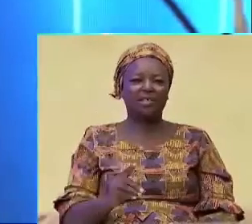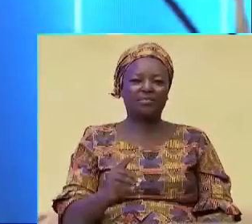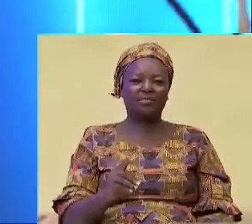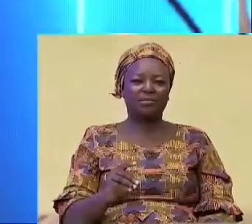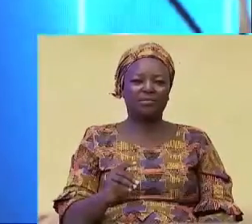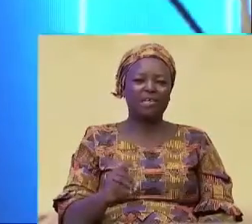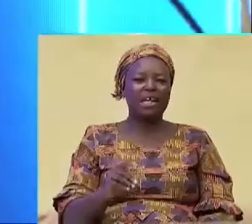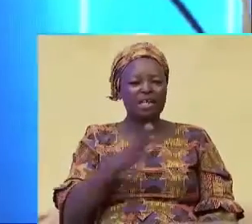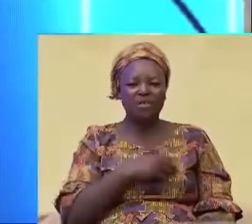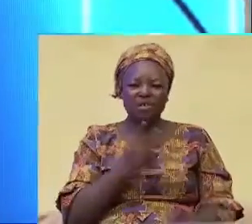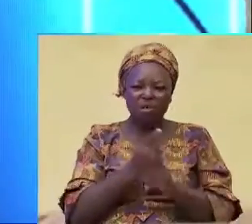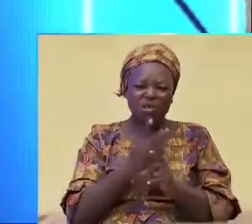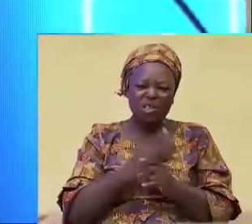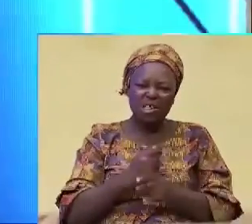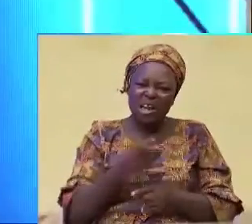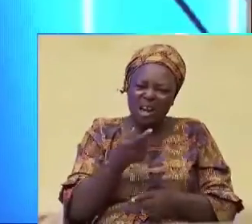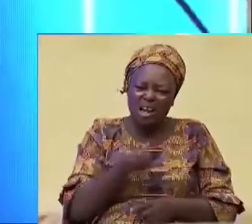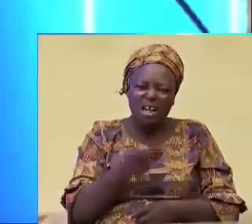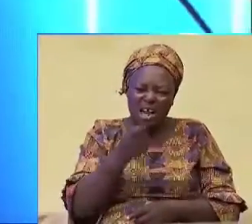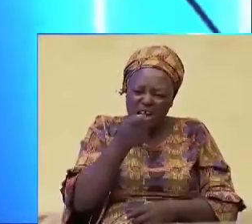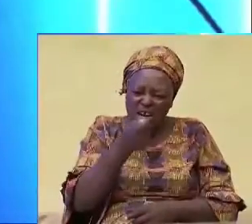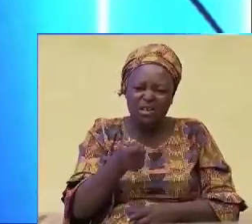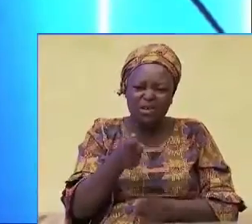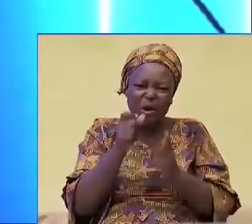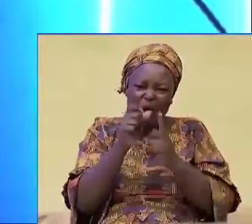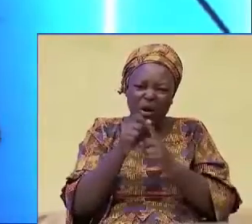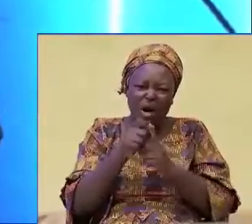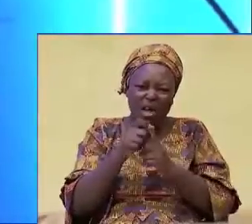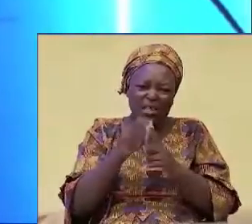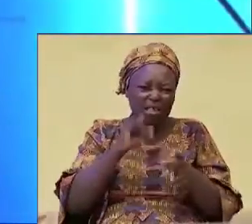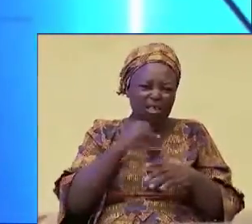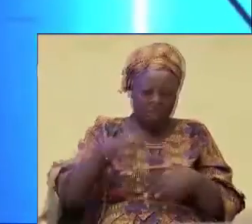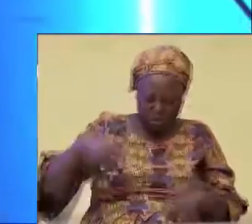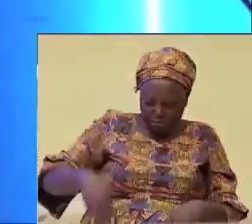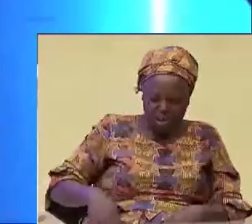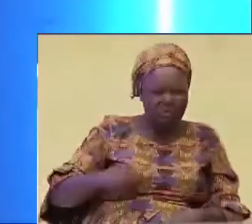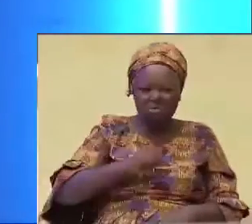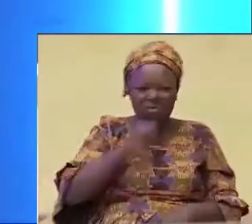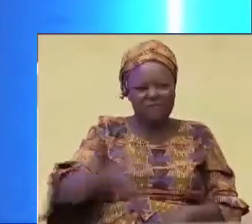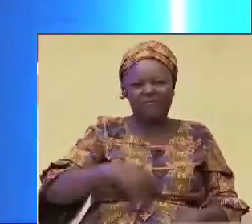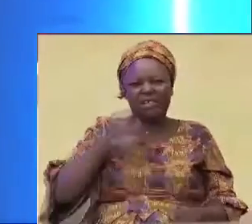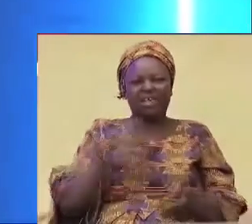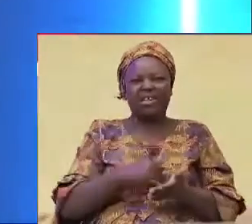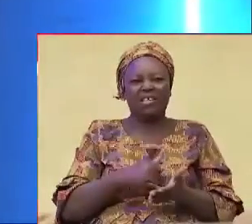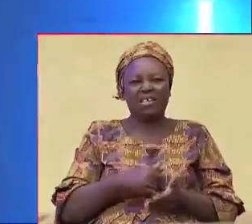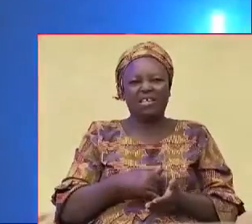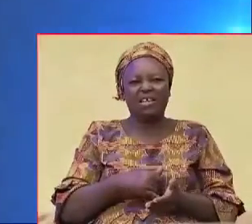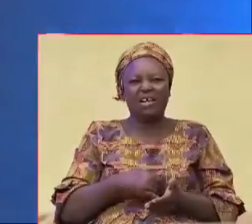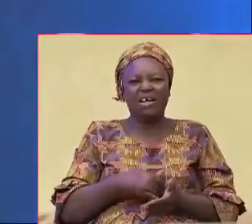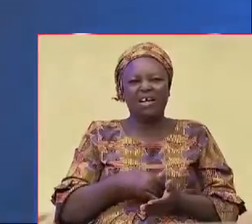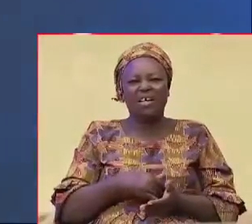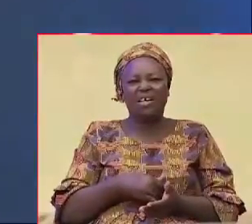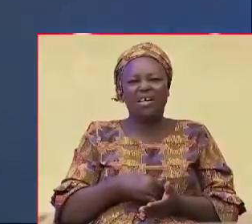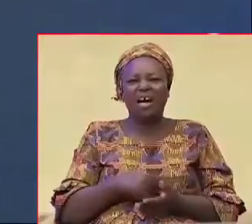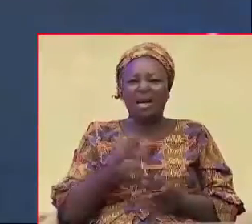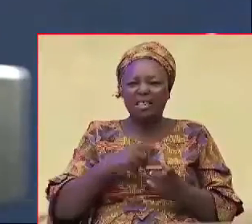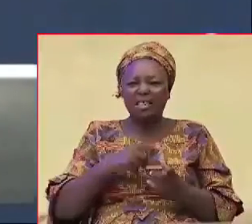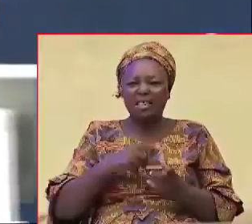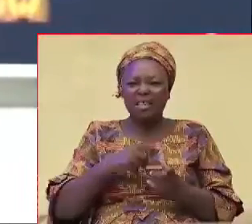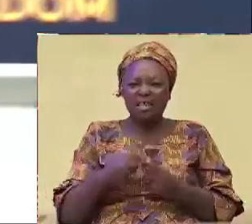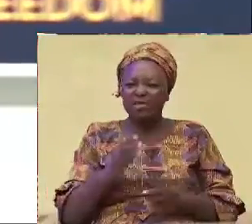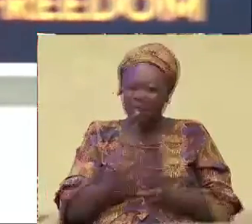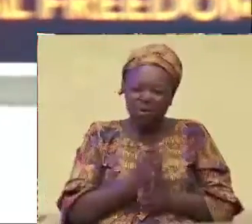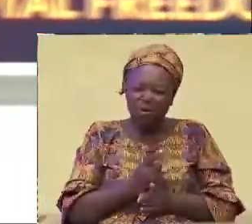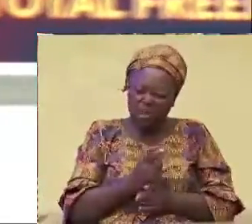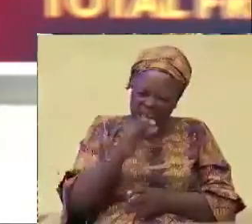weighty. A grain of rice is in your pocket, you'll not feel it. The grain of mustard